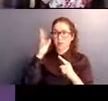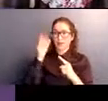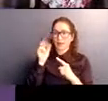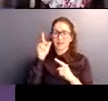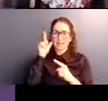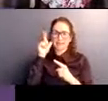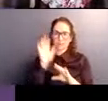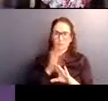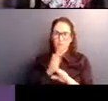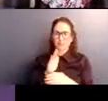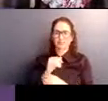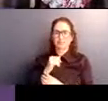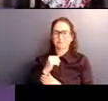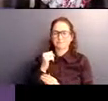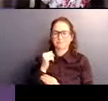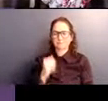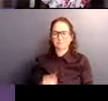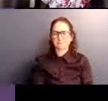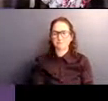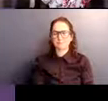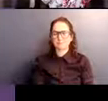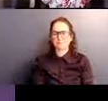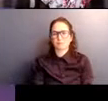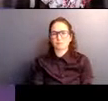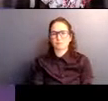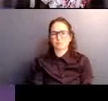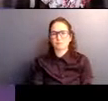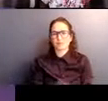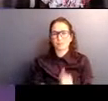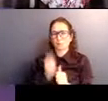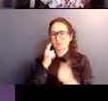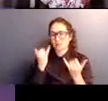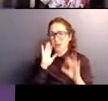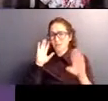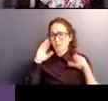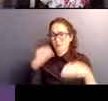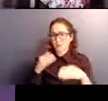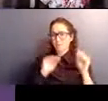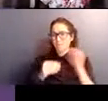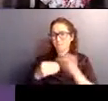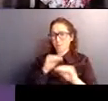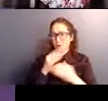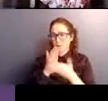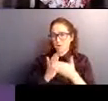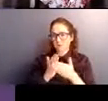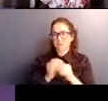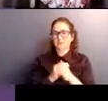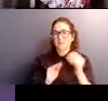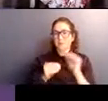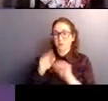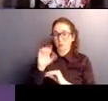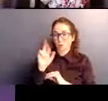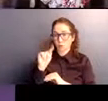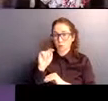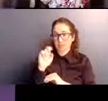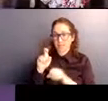purposes of this webinar, we're going to focus on those motor areas of the brain. So the motor cortex, which is located in the